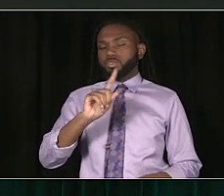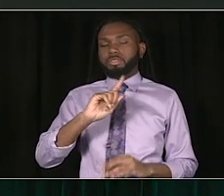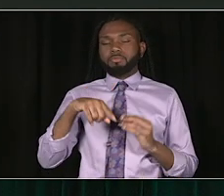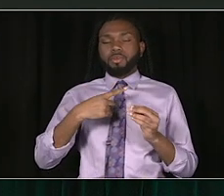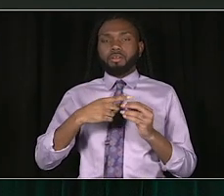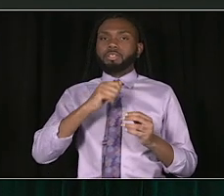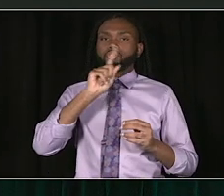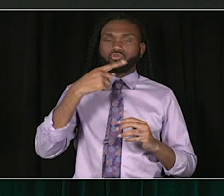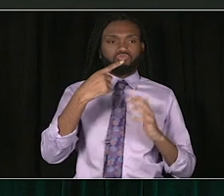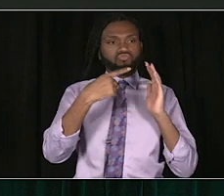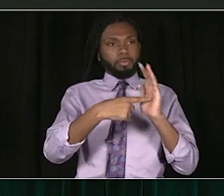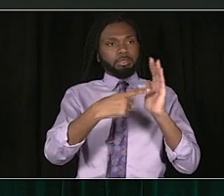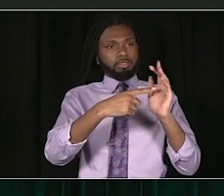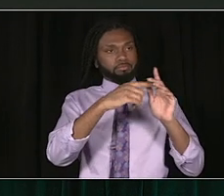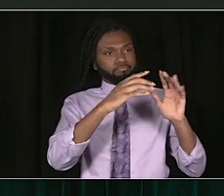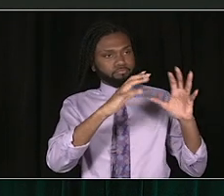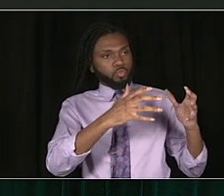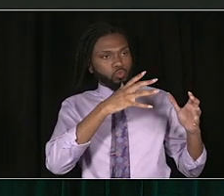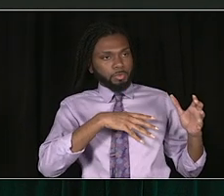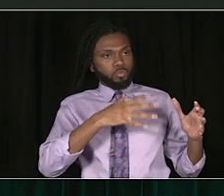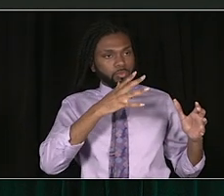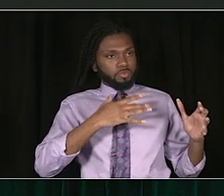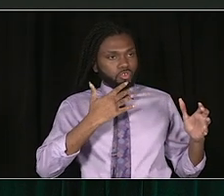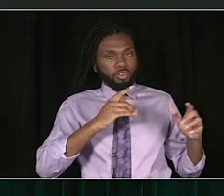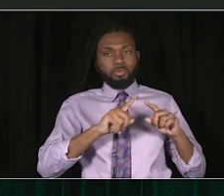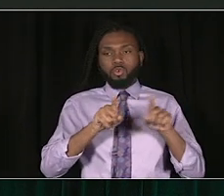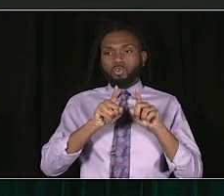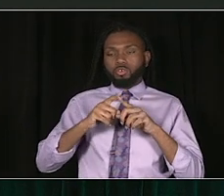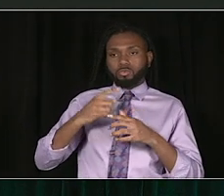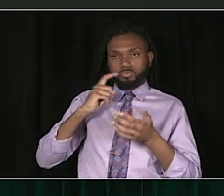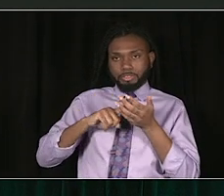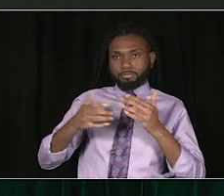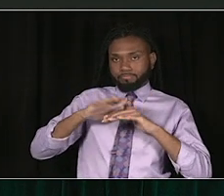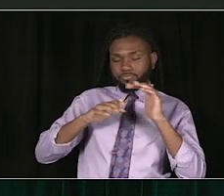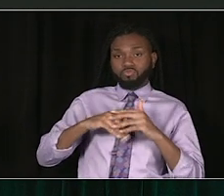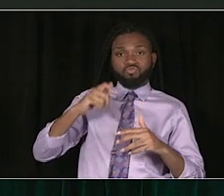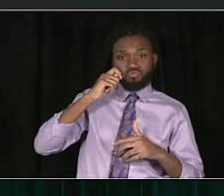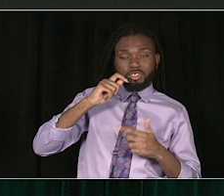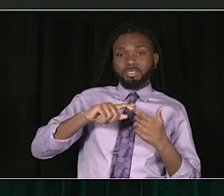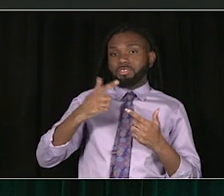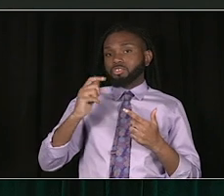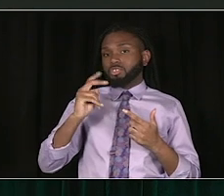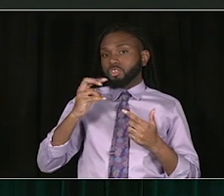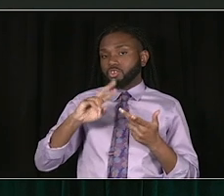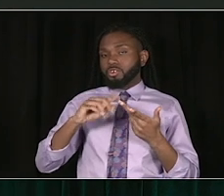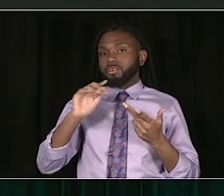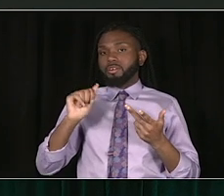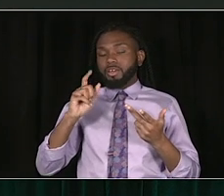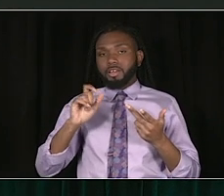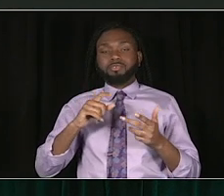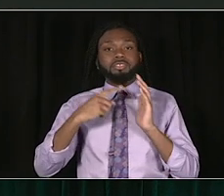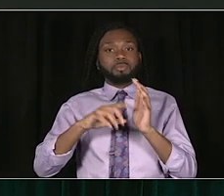only representations of women and women of color, but really at the intersection of race, gender, and age. Because I think about somebody like Cheryl Lee Ralph,